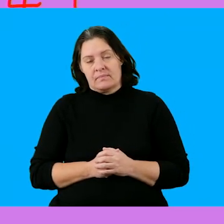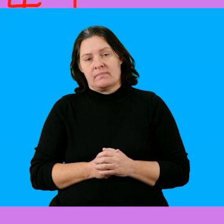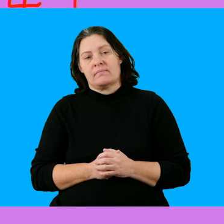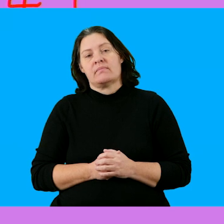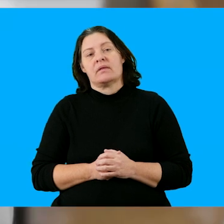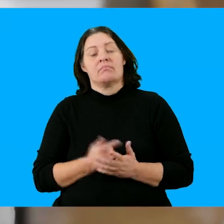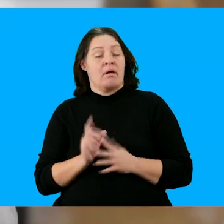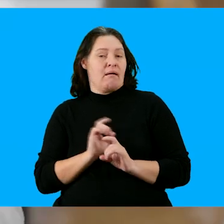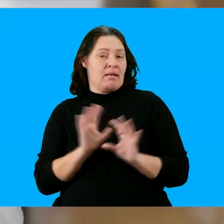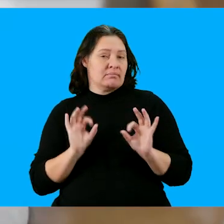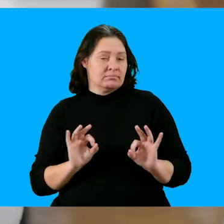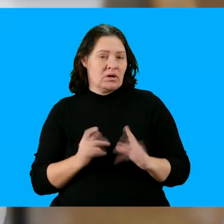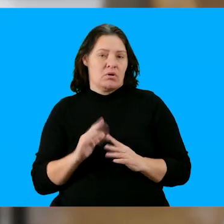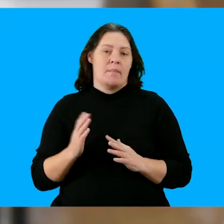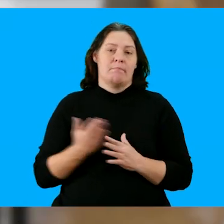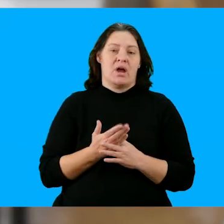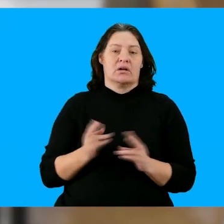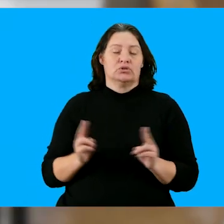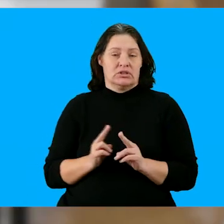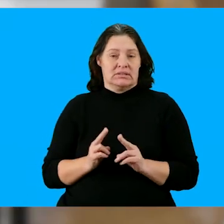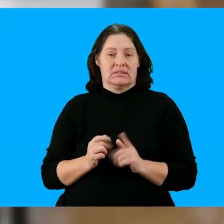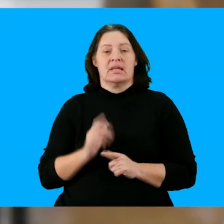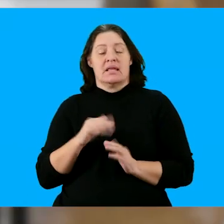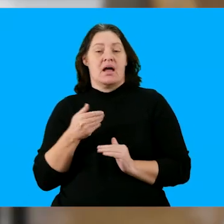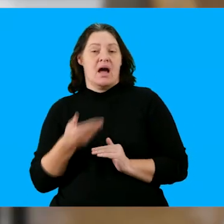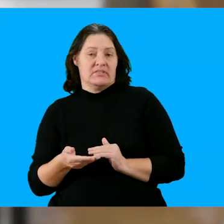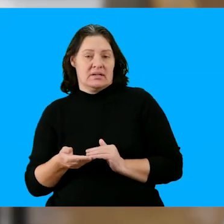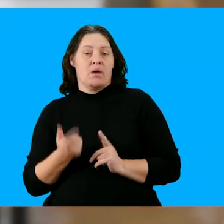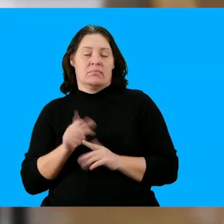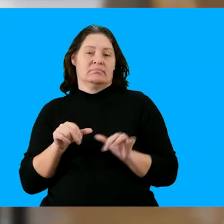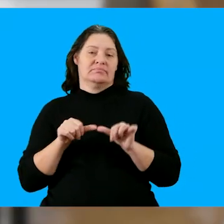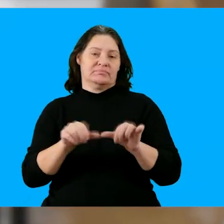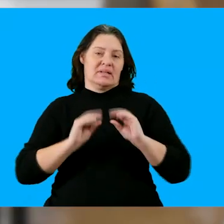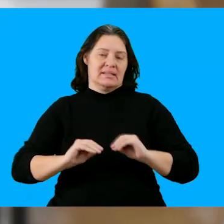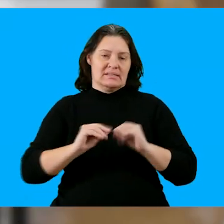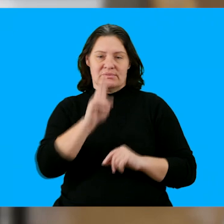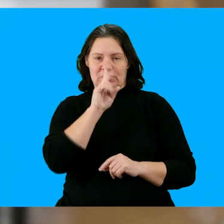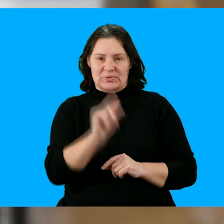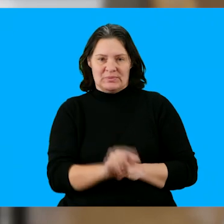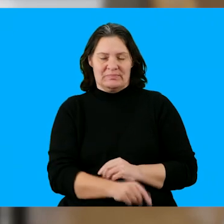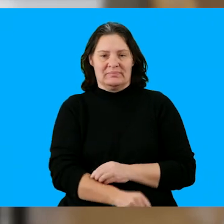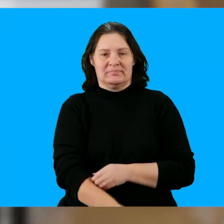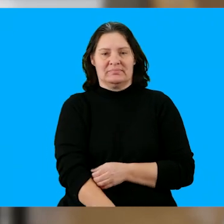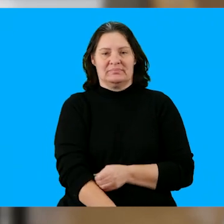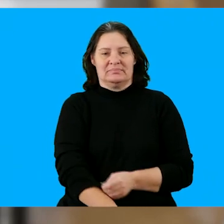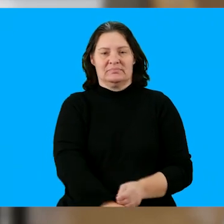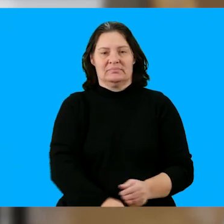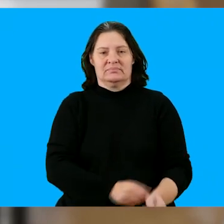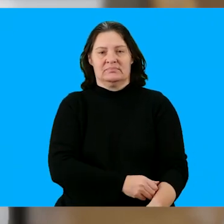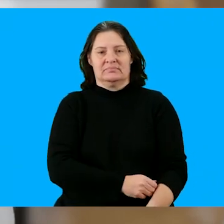1:4. Guys, I hope that's clear. Let us quickly take a short advert break. After the break, we'll continue with our lesson. See you now.